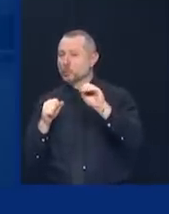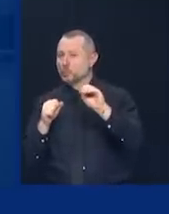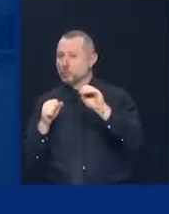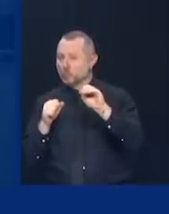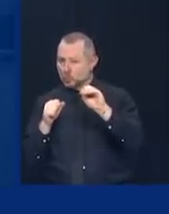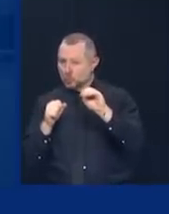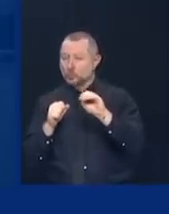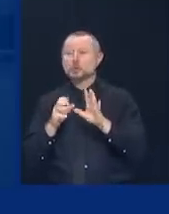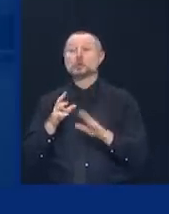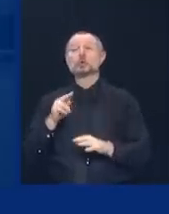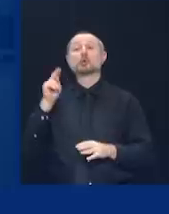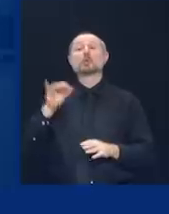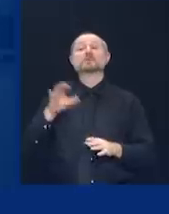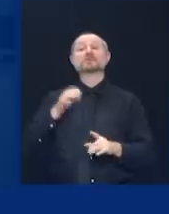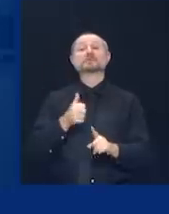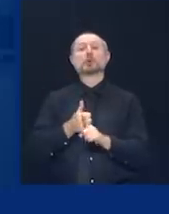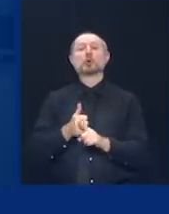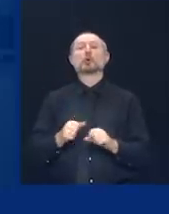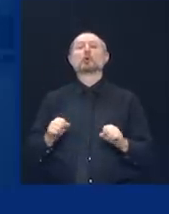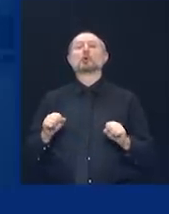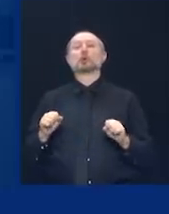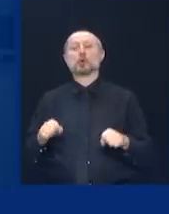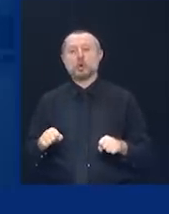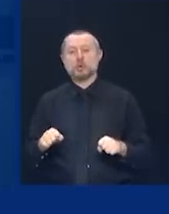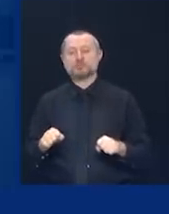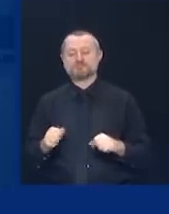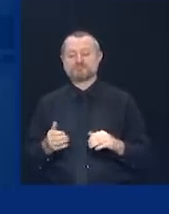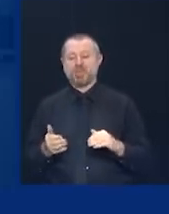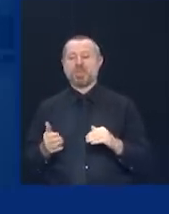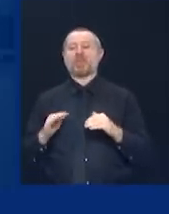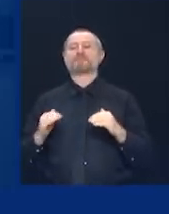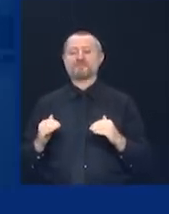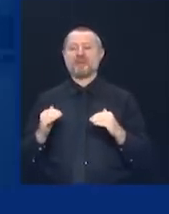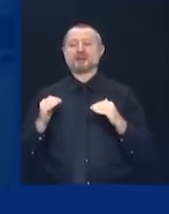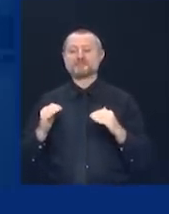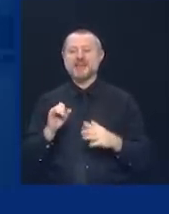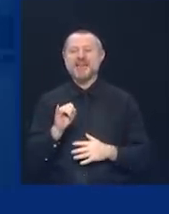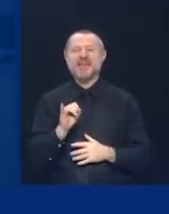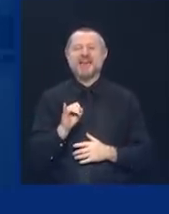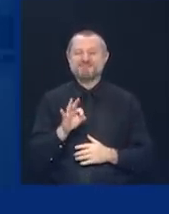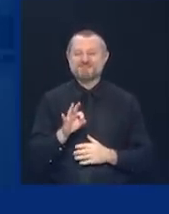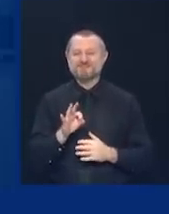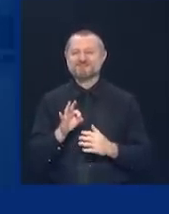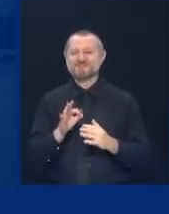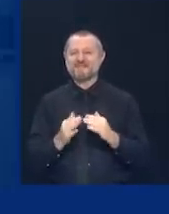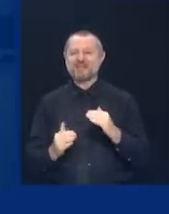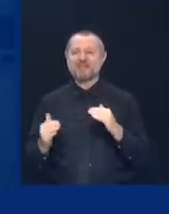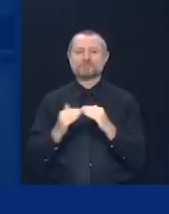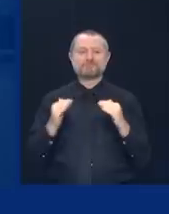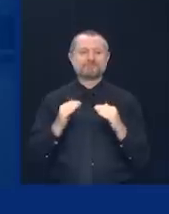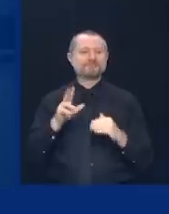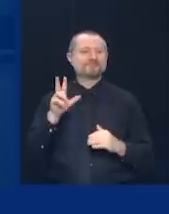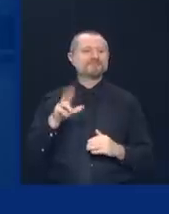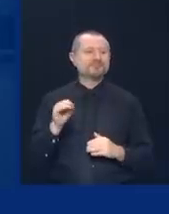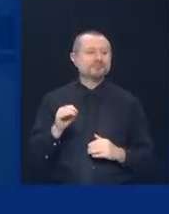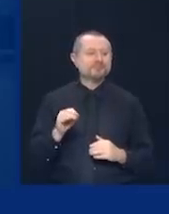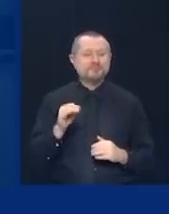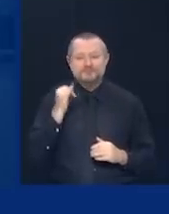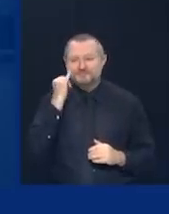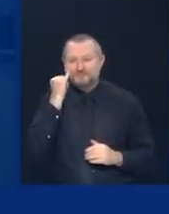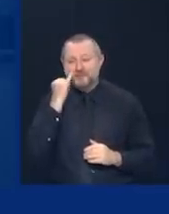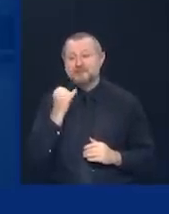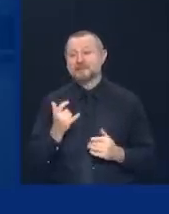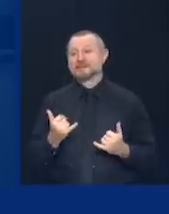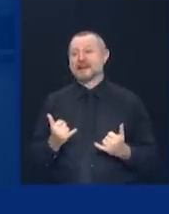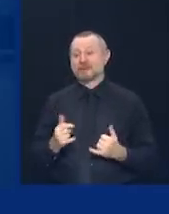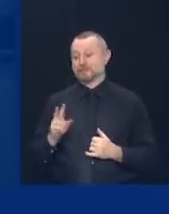City could go to an orange zone if it hits 3%. Okay, you're at 2.5. What comes